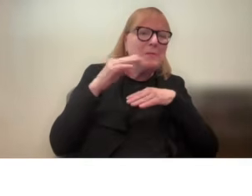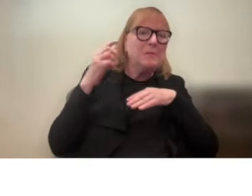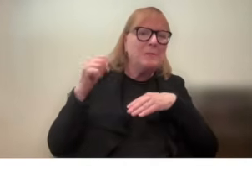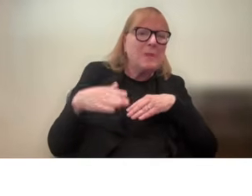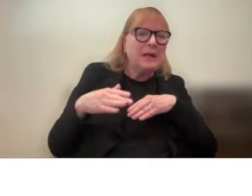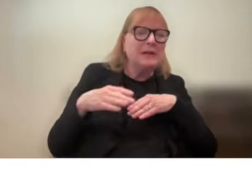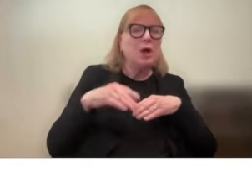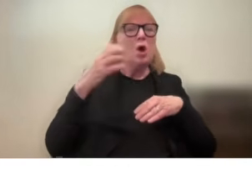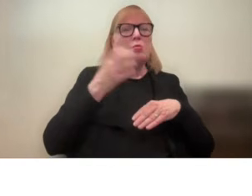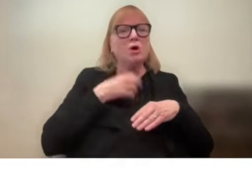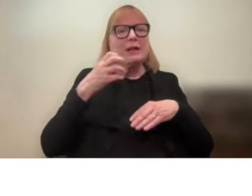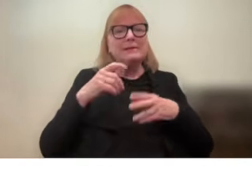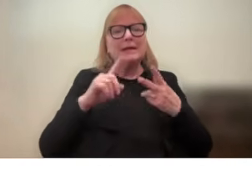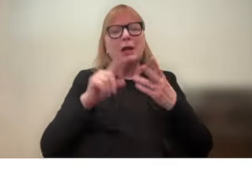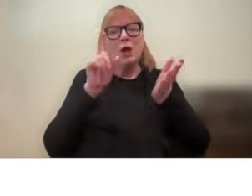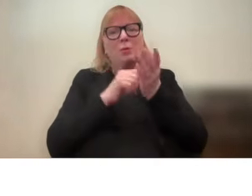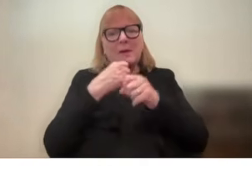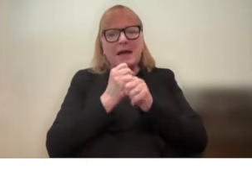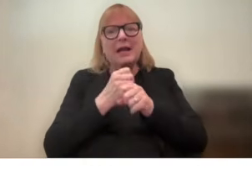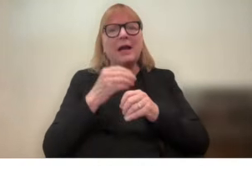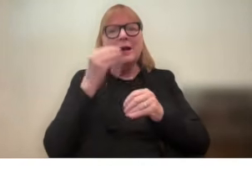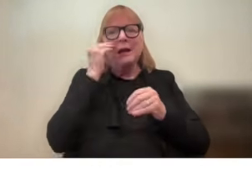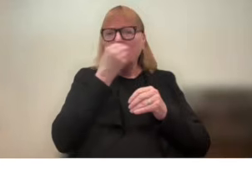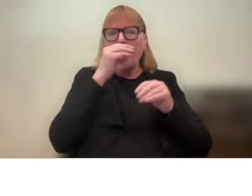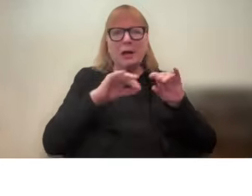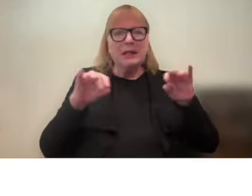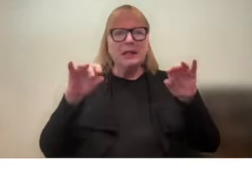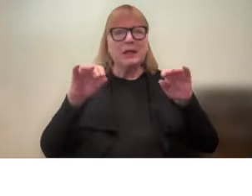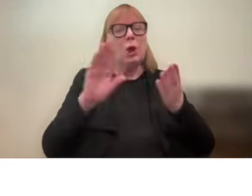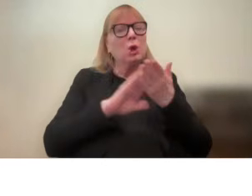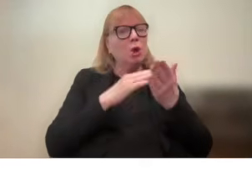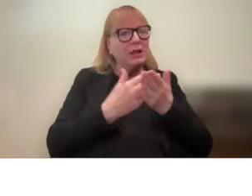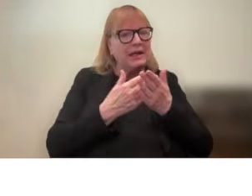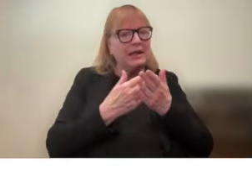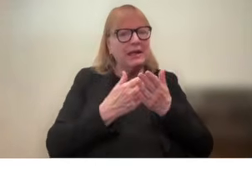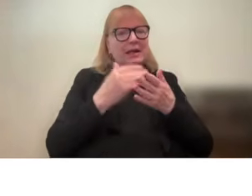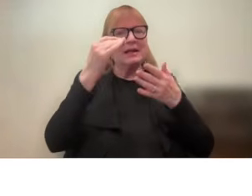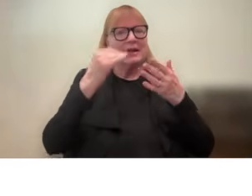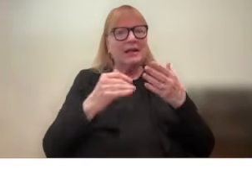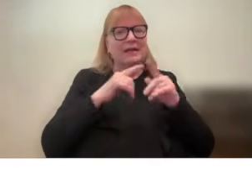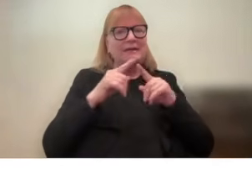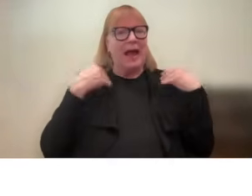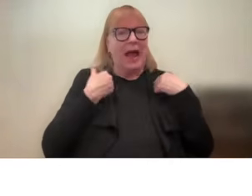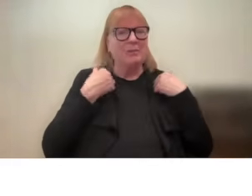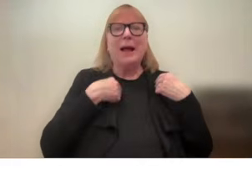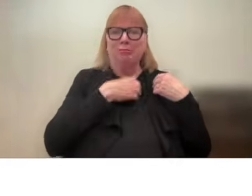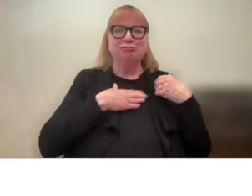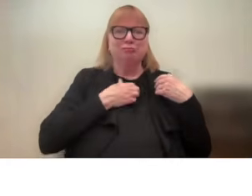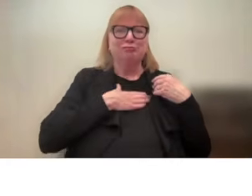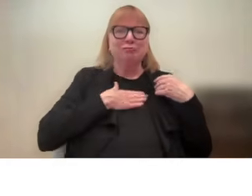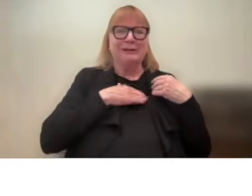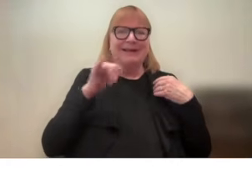protests, printmaking, gardening, cooking, a lot of animals, which I